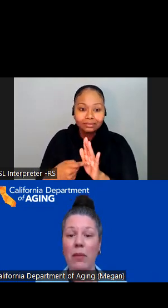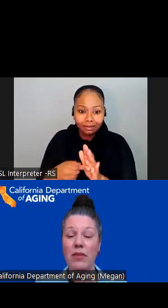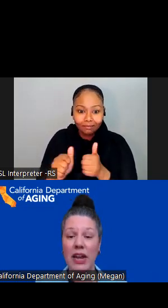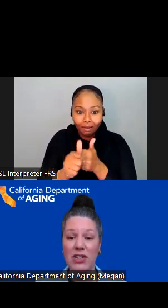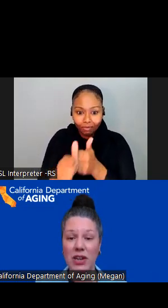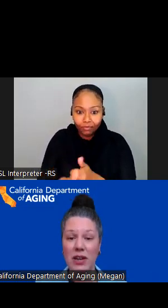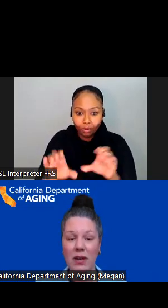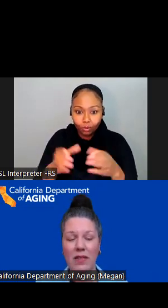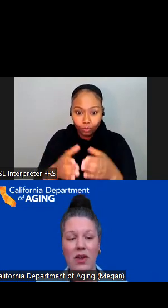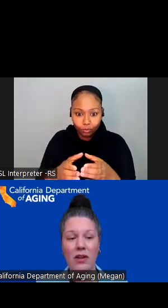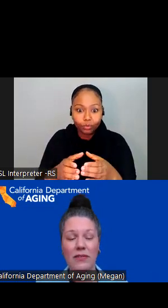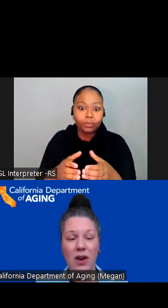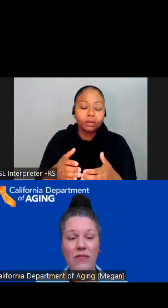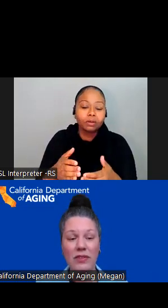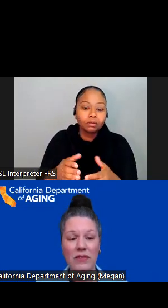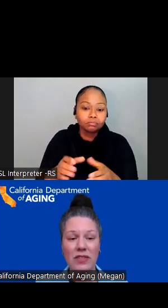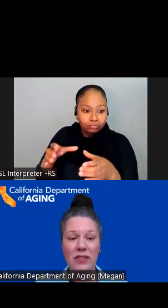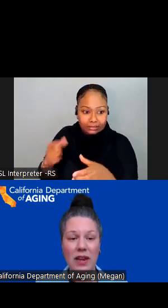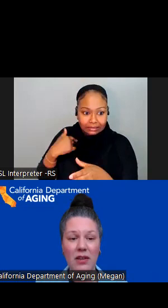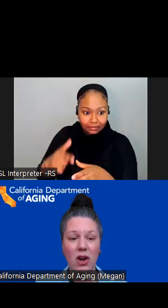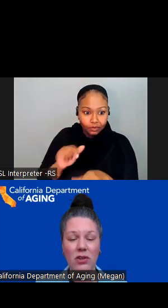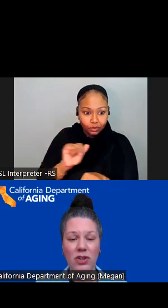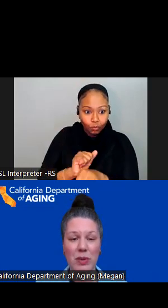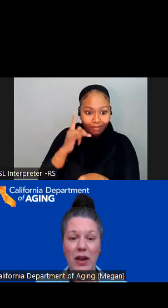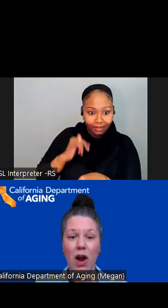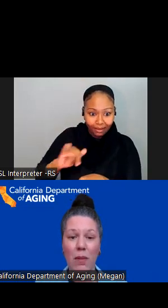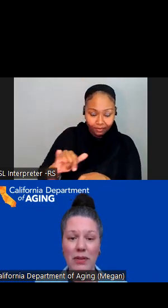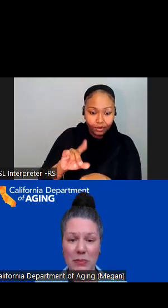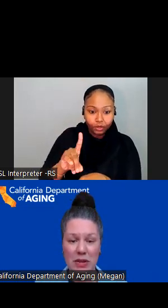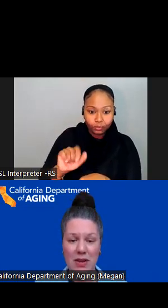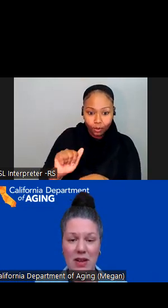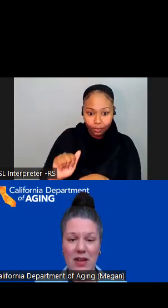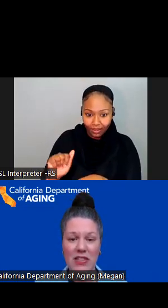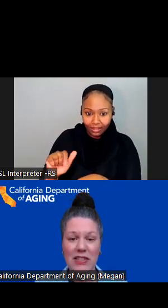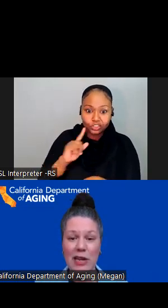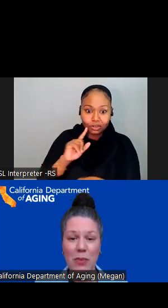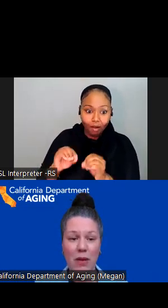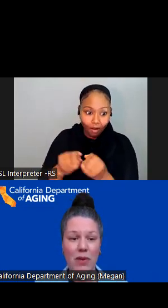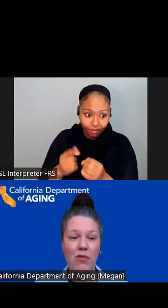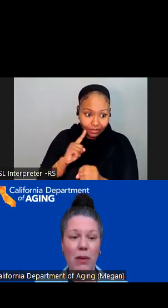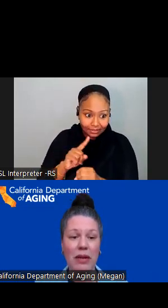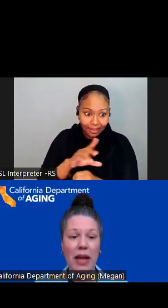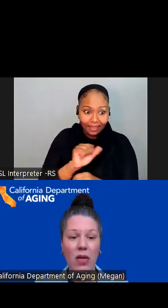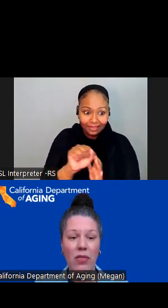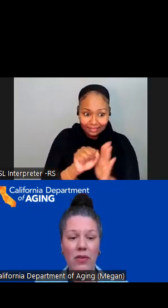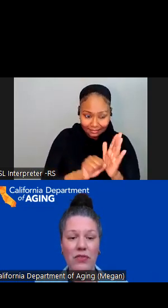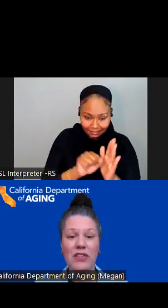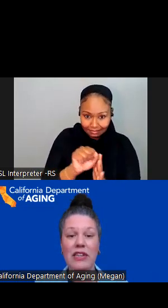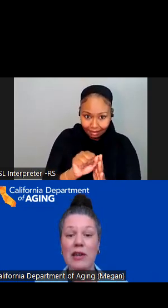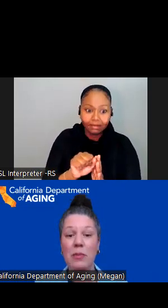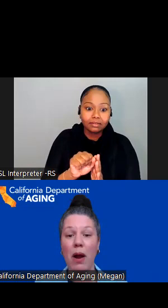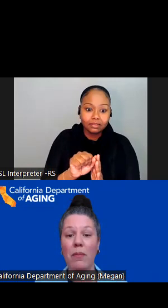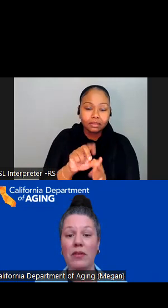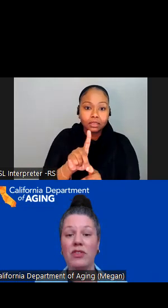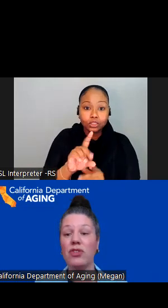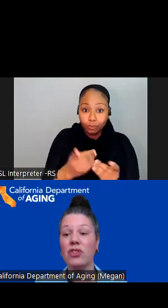California Department of Aging, the Office of the State Long-Term Care Ombudsman, the State Department of Public Health, the